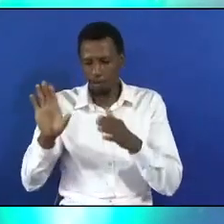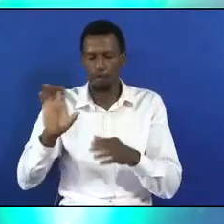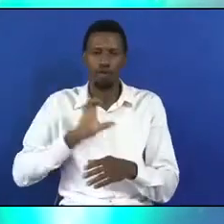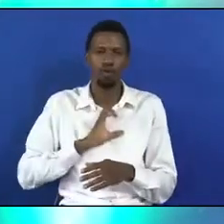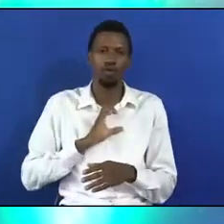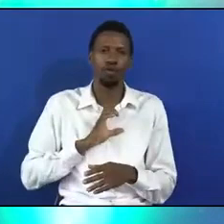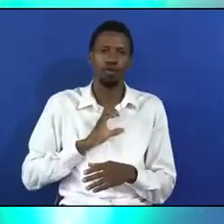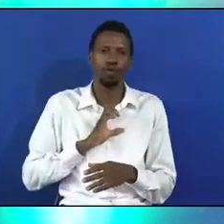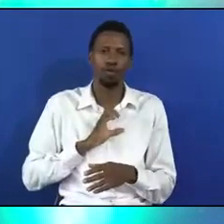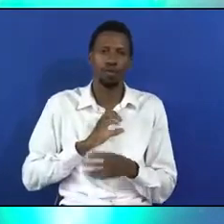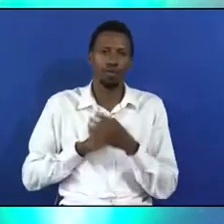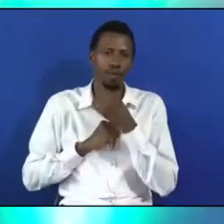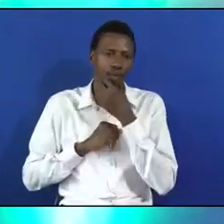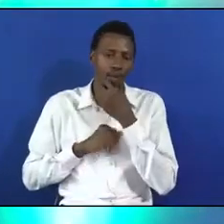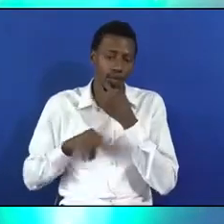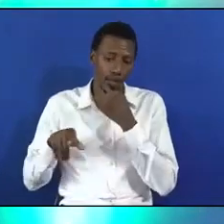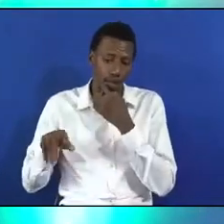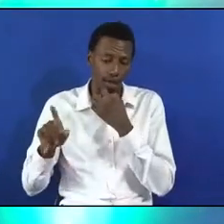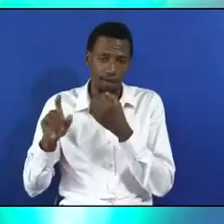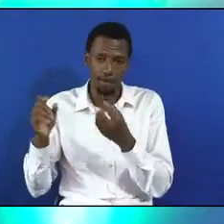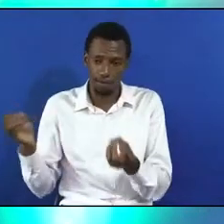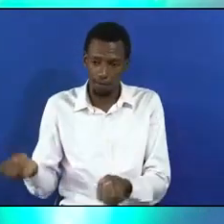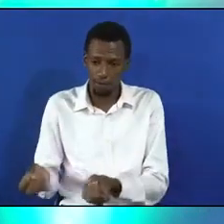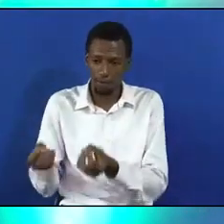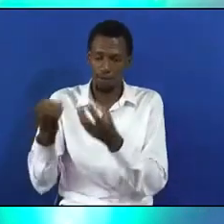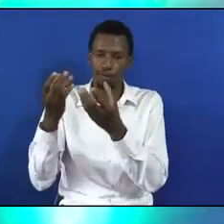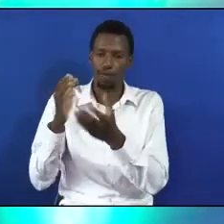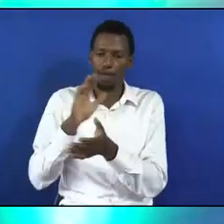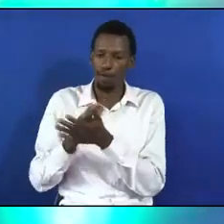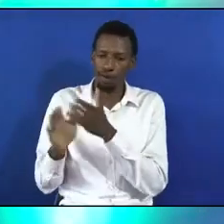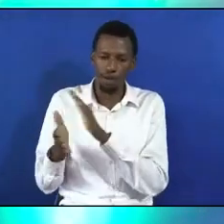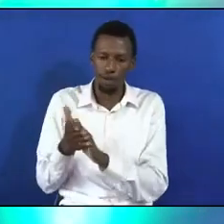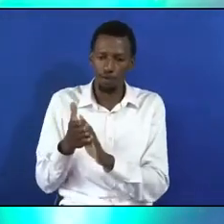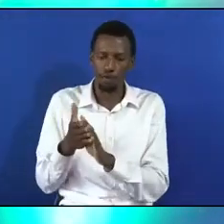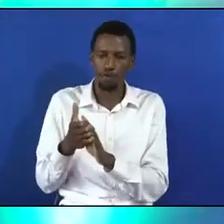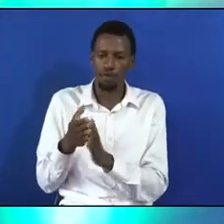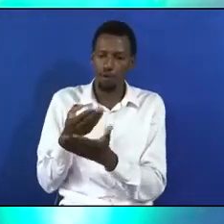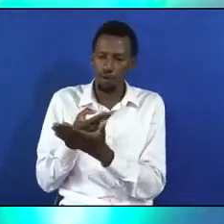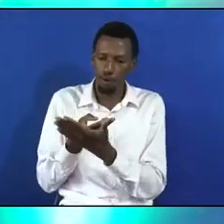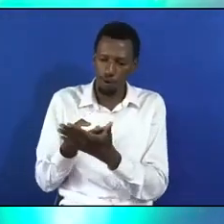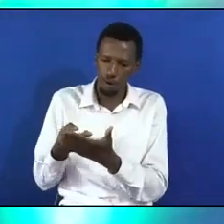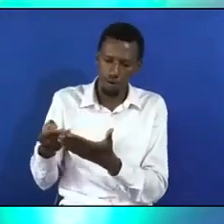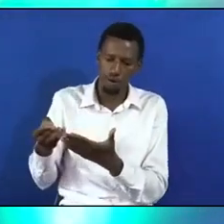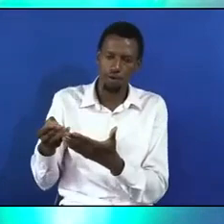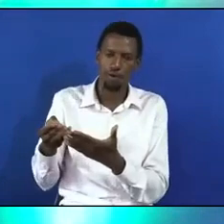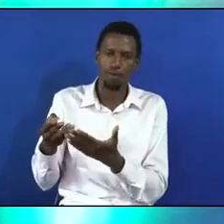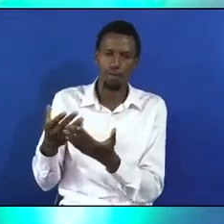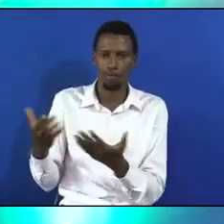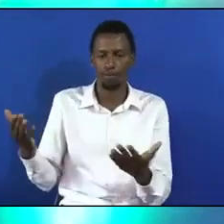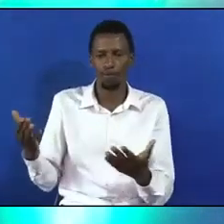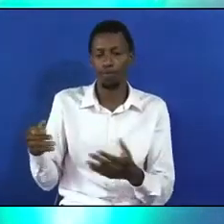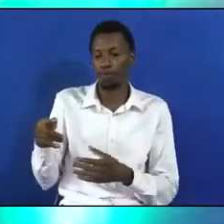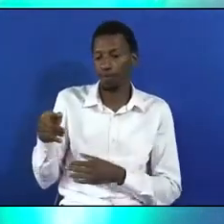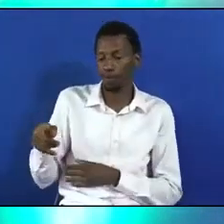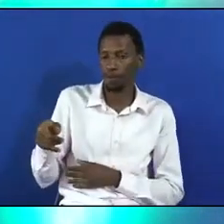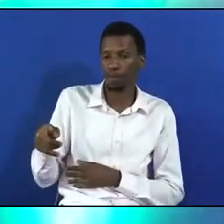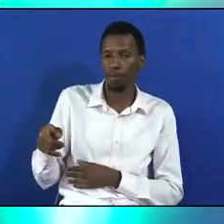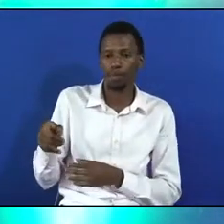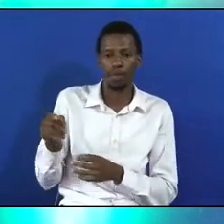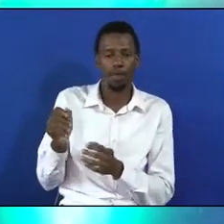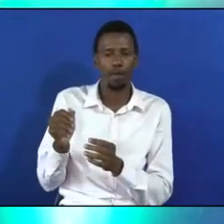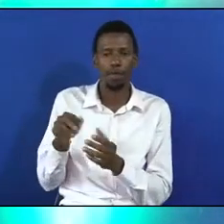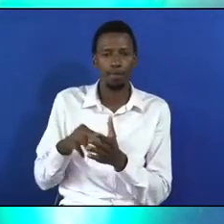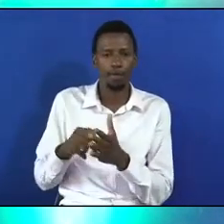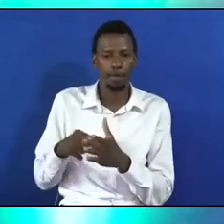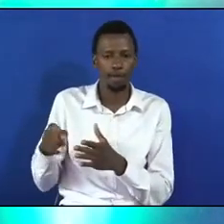is a sacrifice without the virtue of divine mediation, and thus is not able to